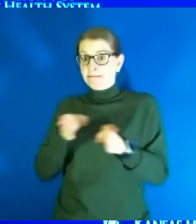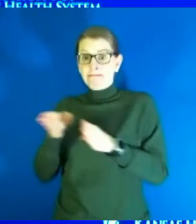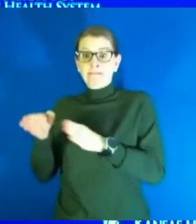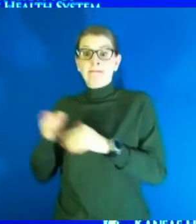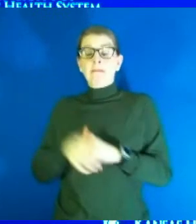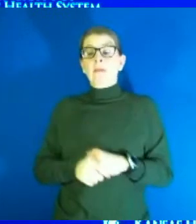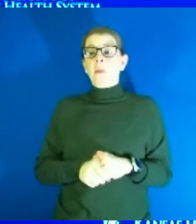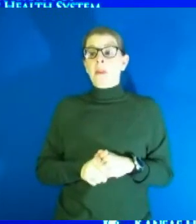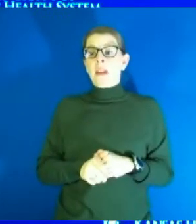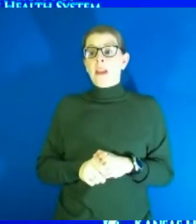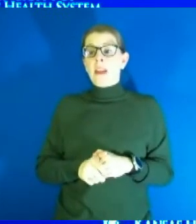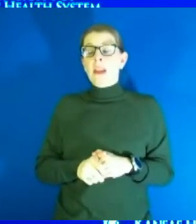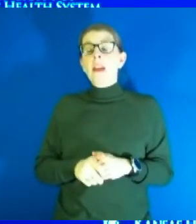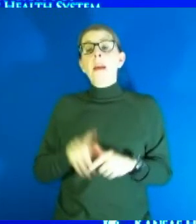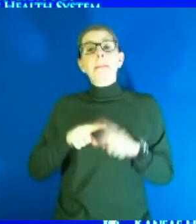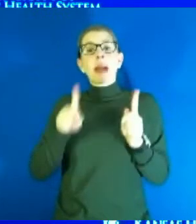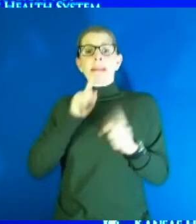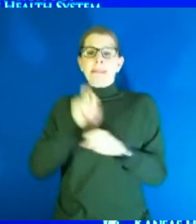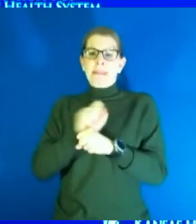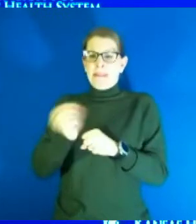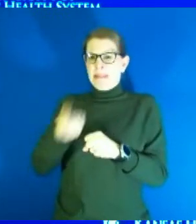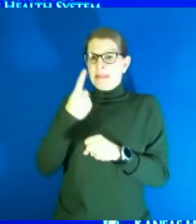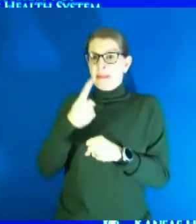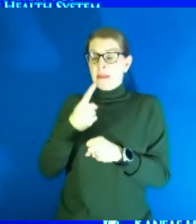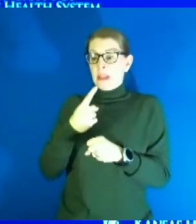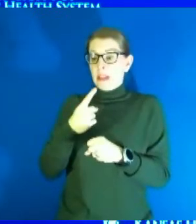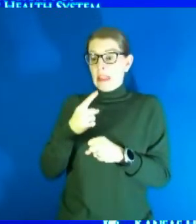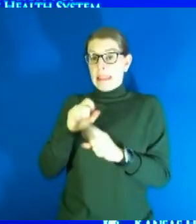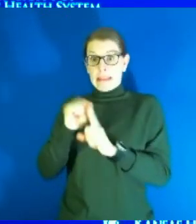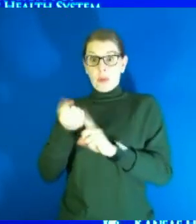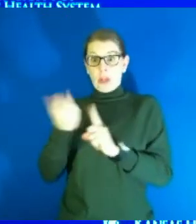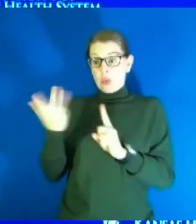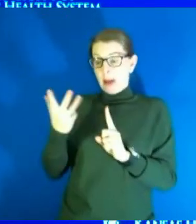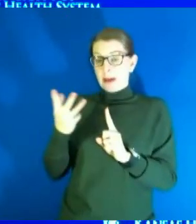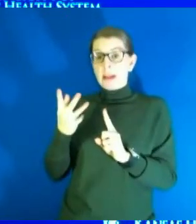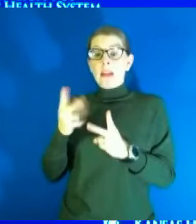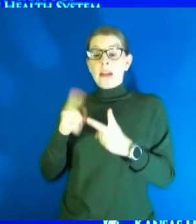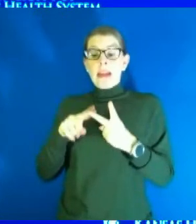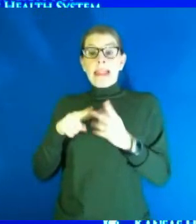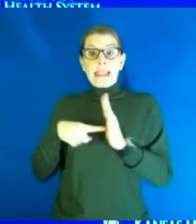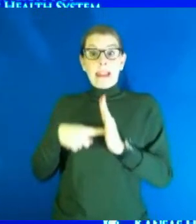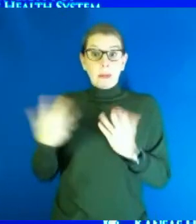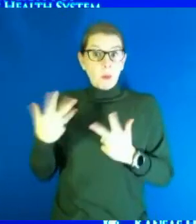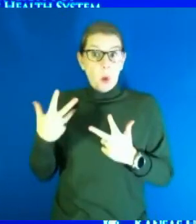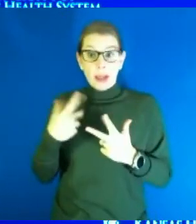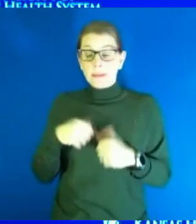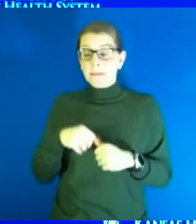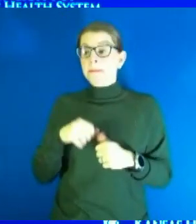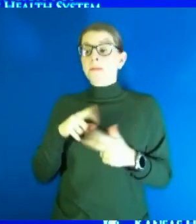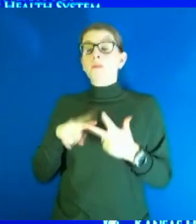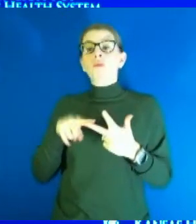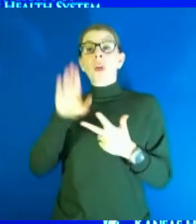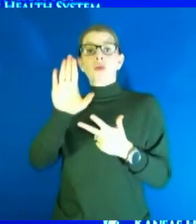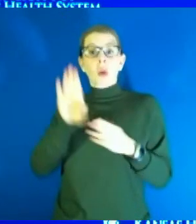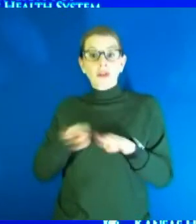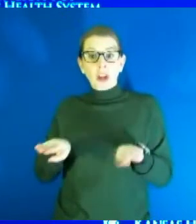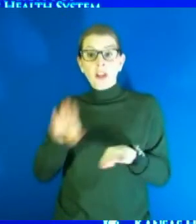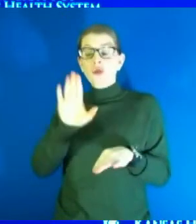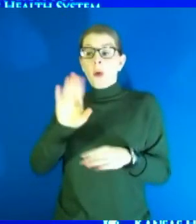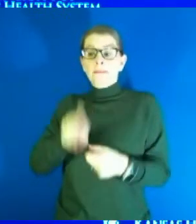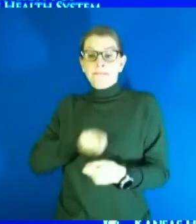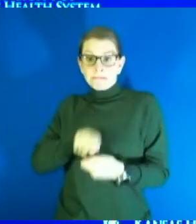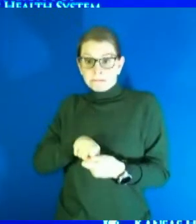see pediatrics. But it's really just understanding what the situation is, what those symptoms are, your child, your particular